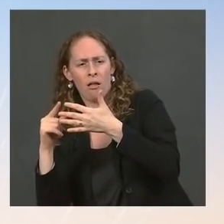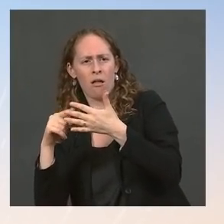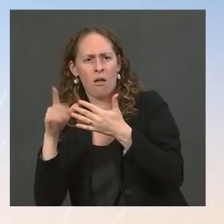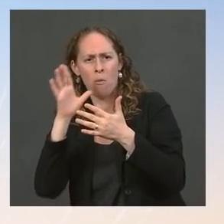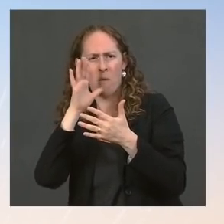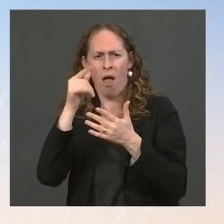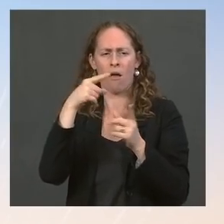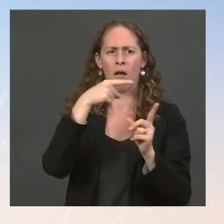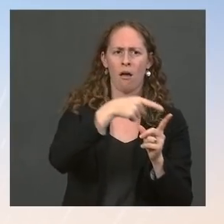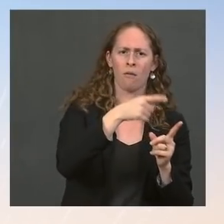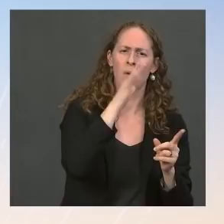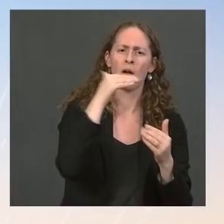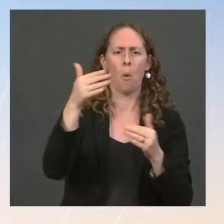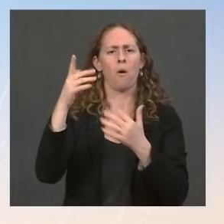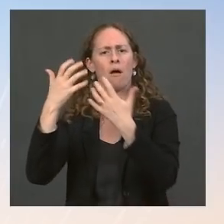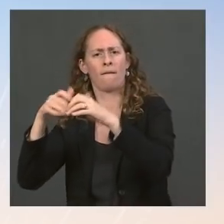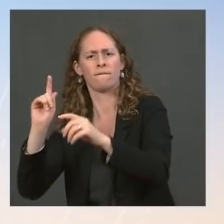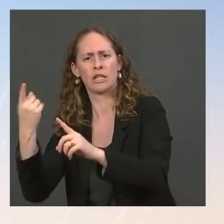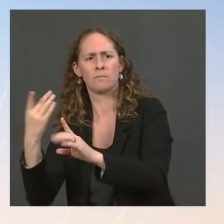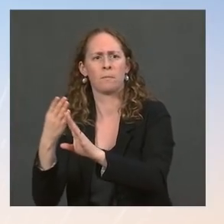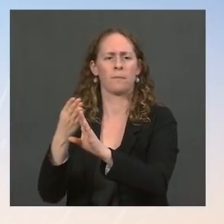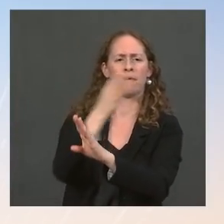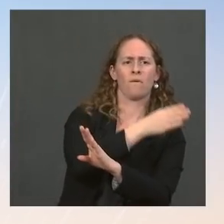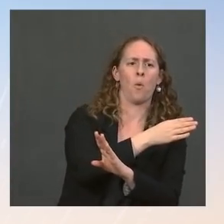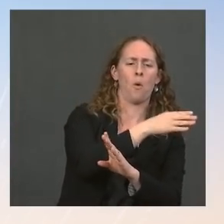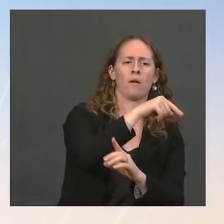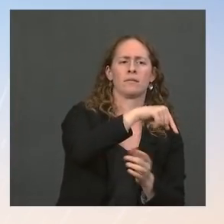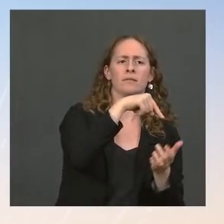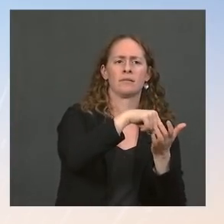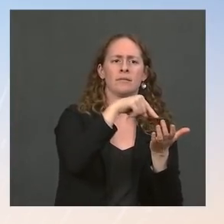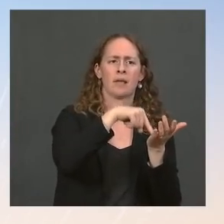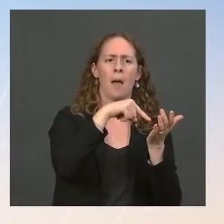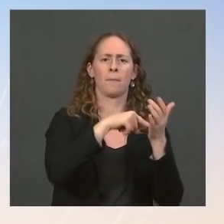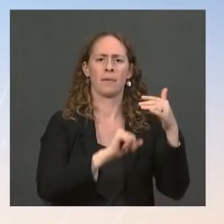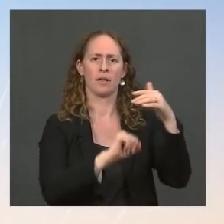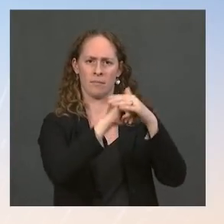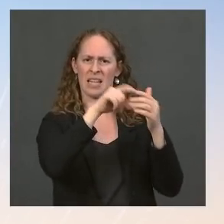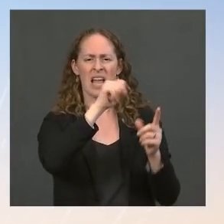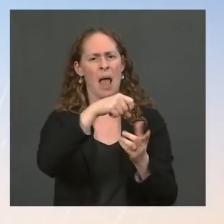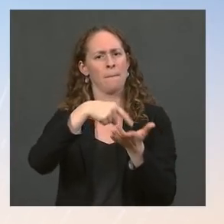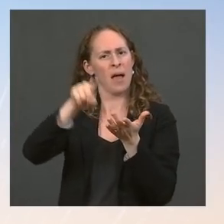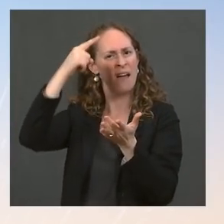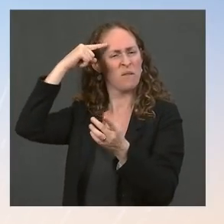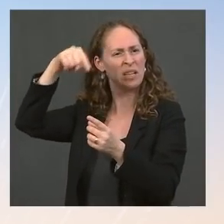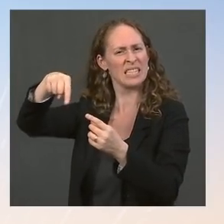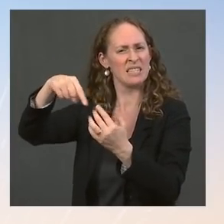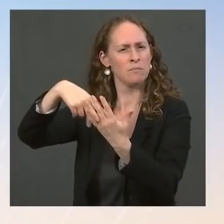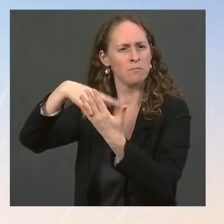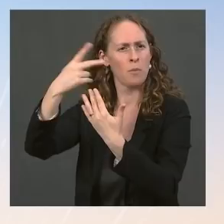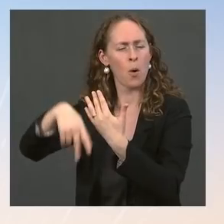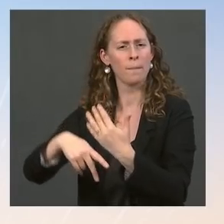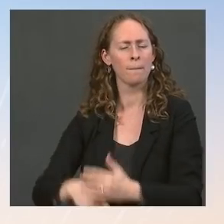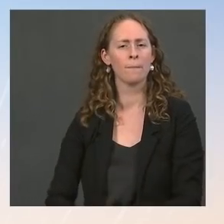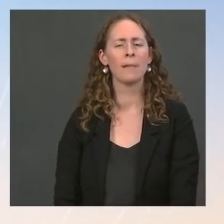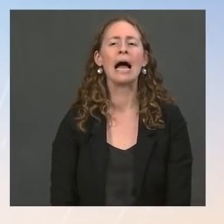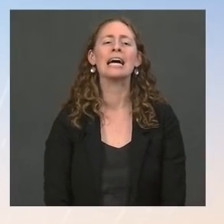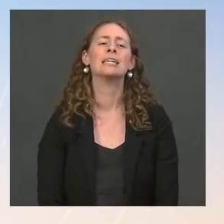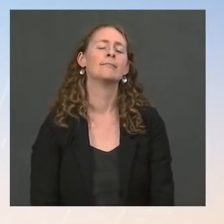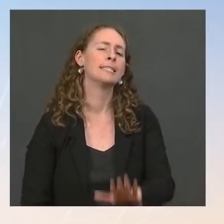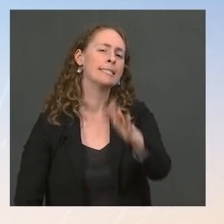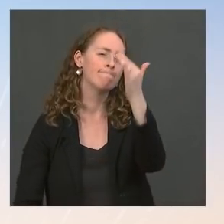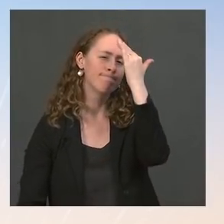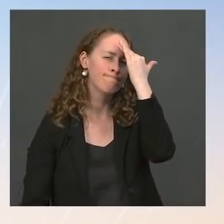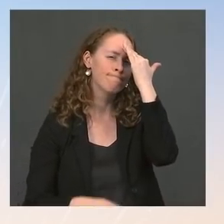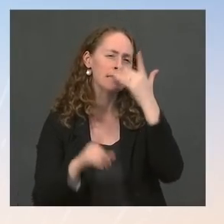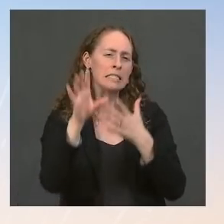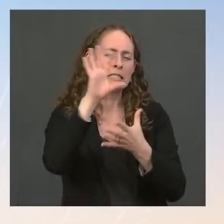existing government spending. Well, I'm glad you said that, because there's some confusion about that sometimes, not from you, but none of the discussion about the debt ceiling has